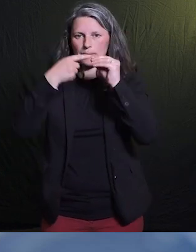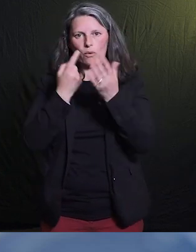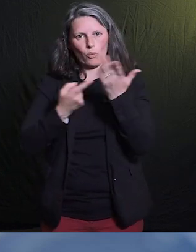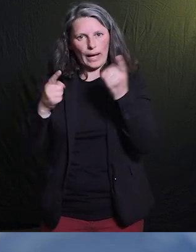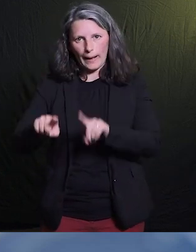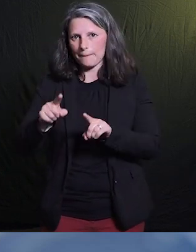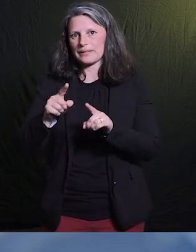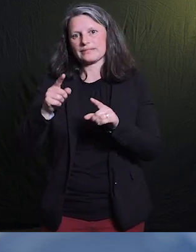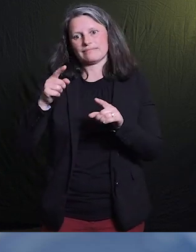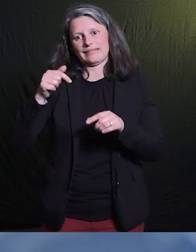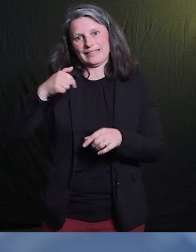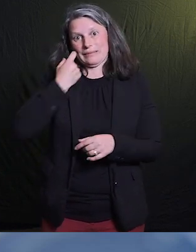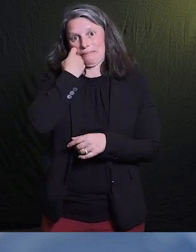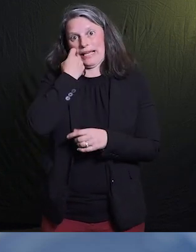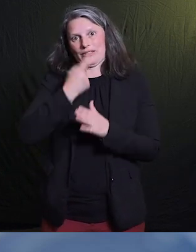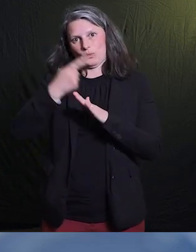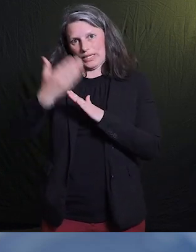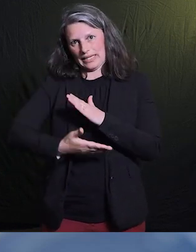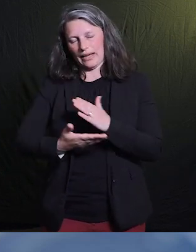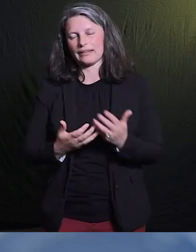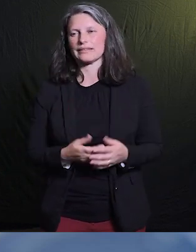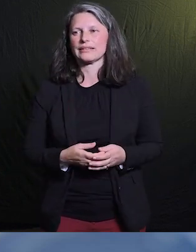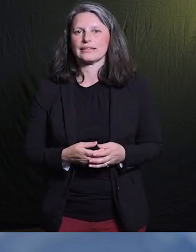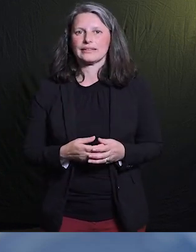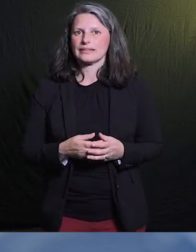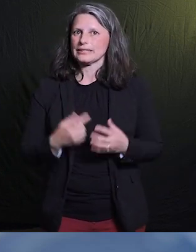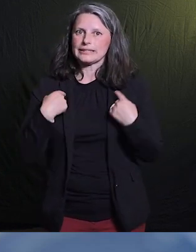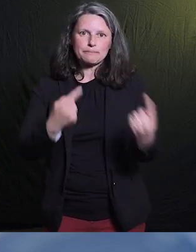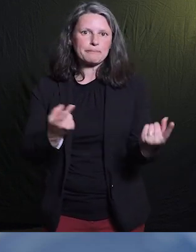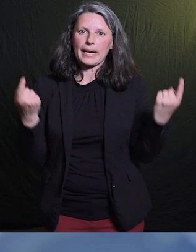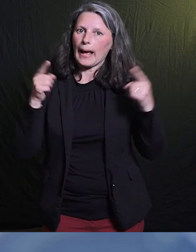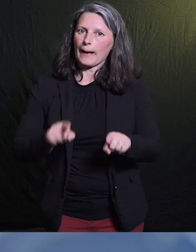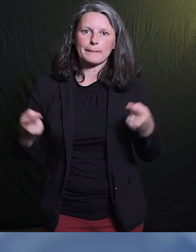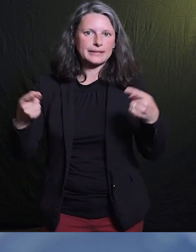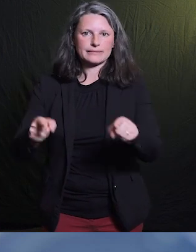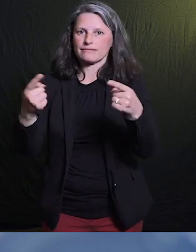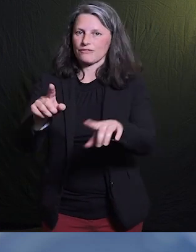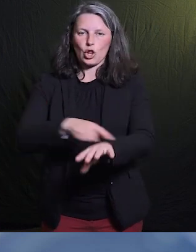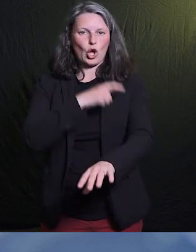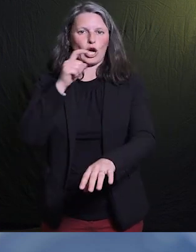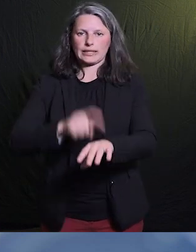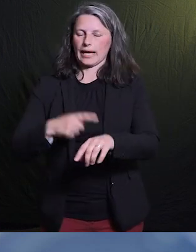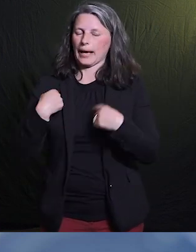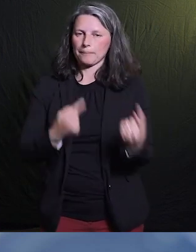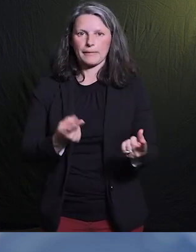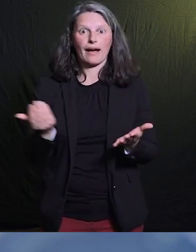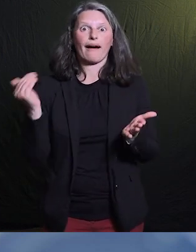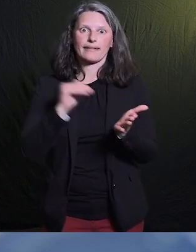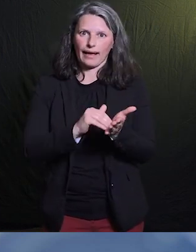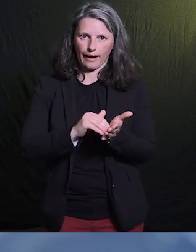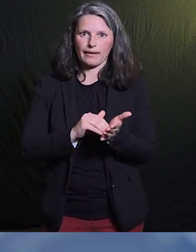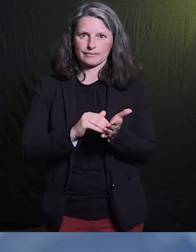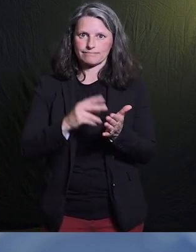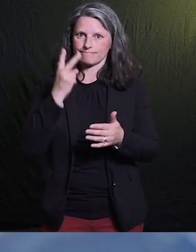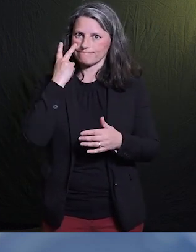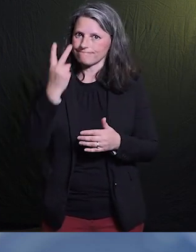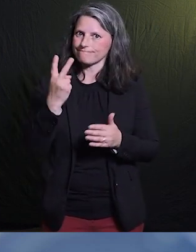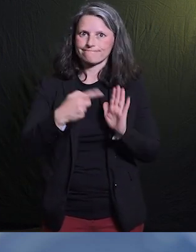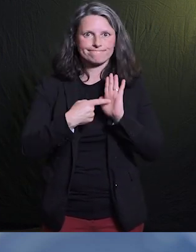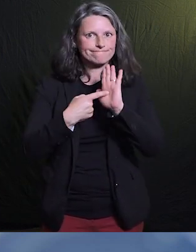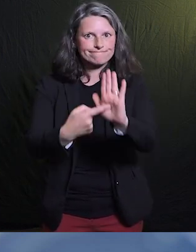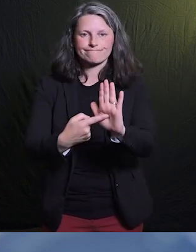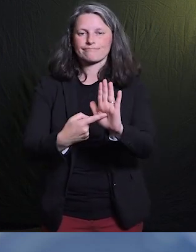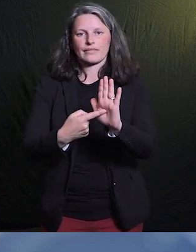over the weekend and what happened, what's been happening for a long time, but was again illuminated by